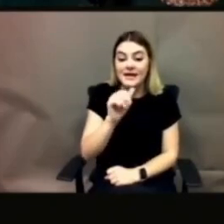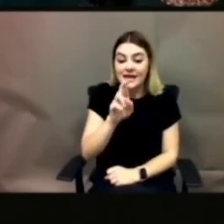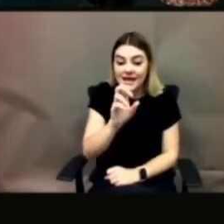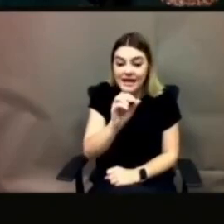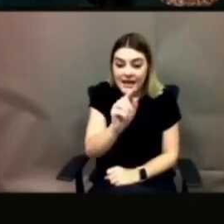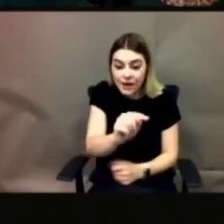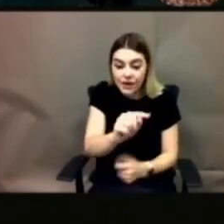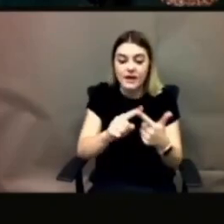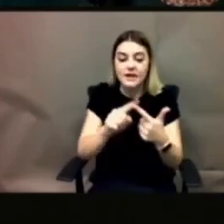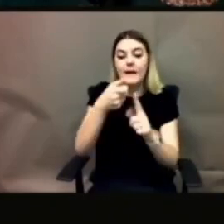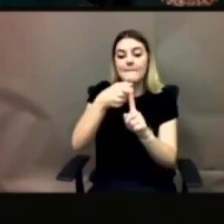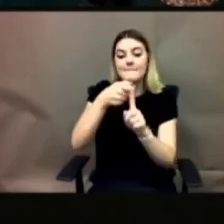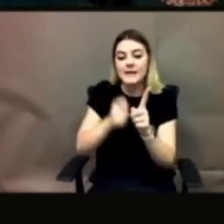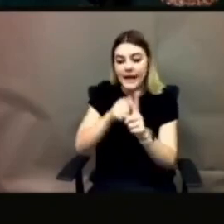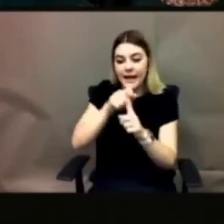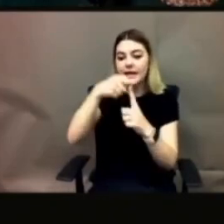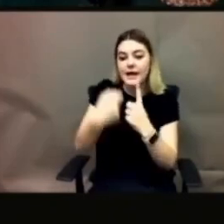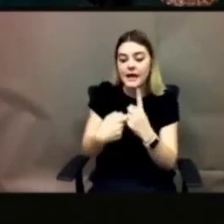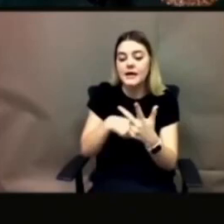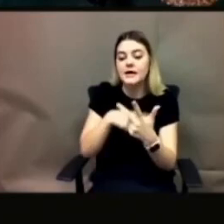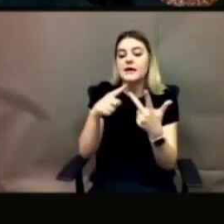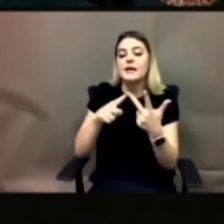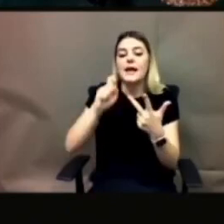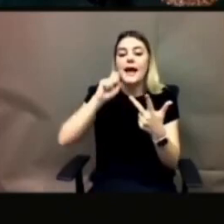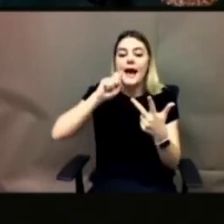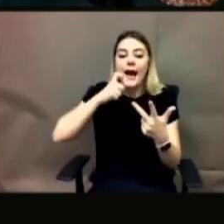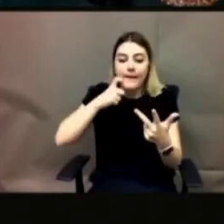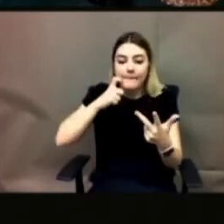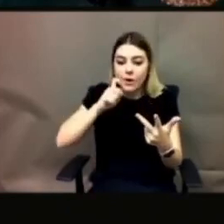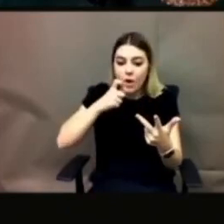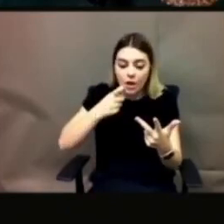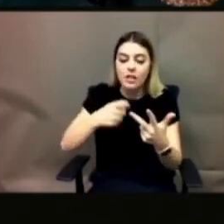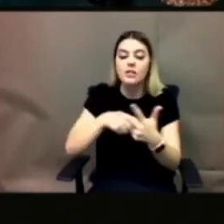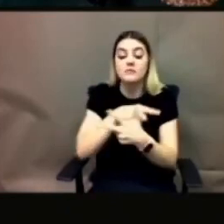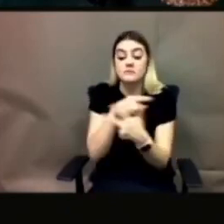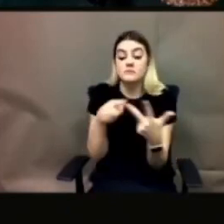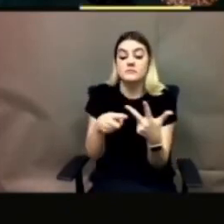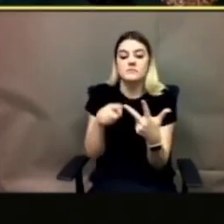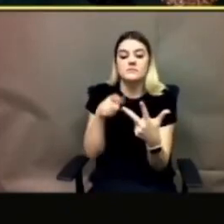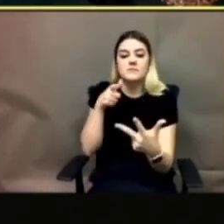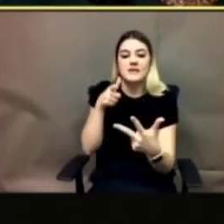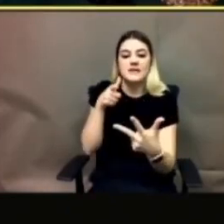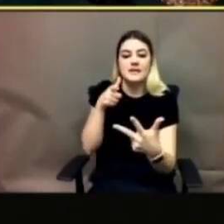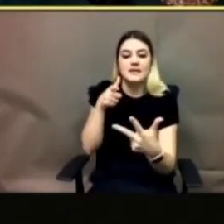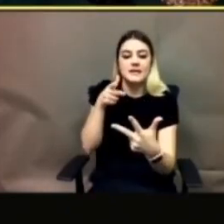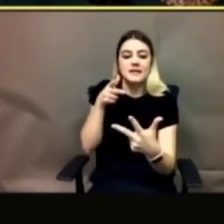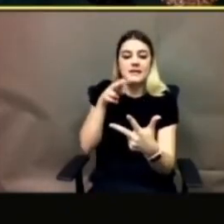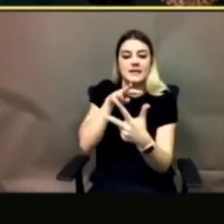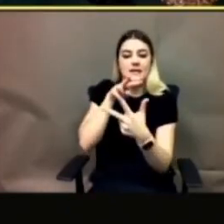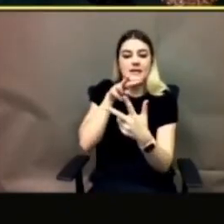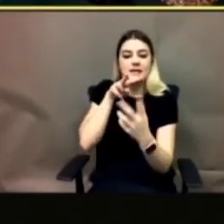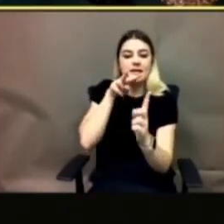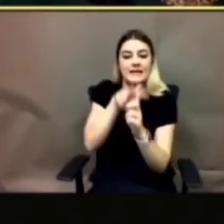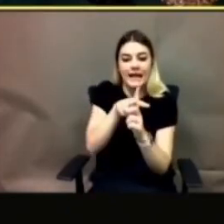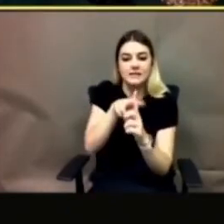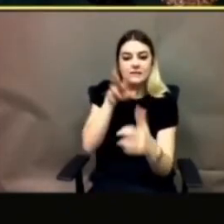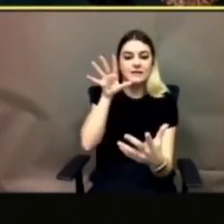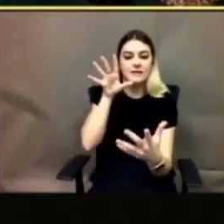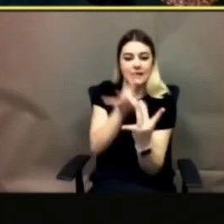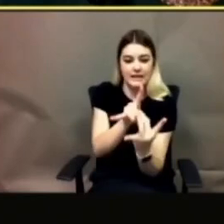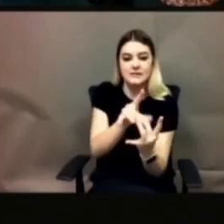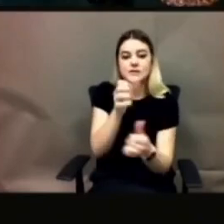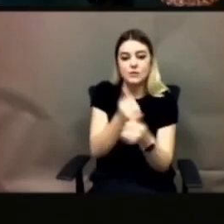apple or an apple slice. And then students could tap which snack they wanted the most. So he could take counts of what